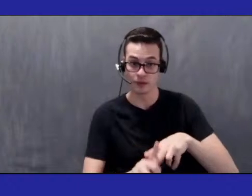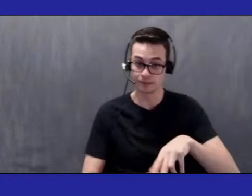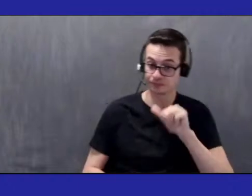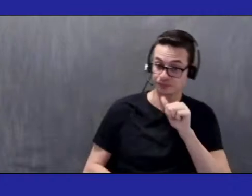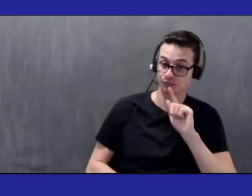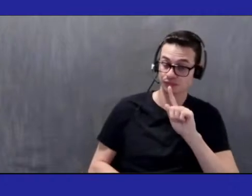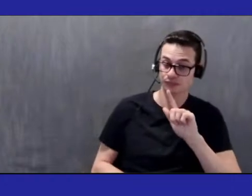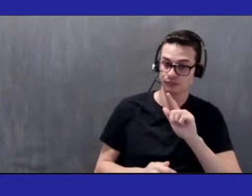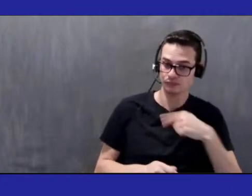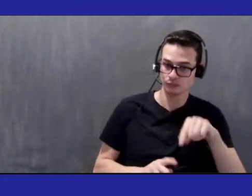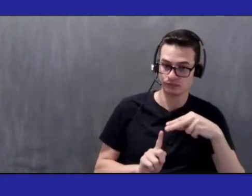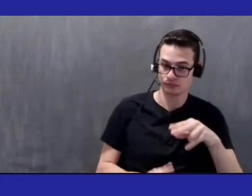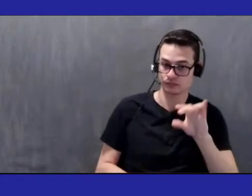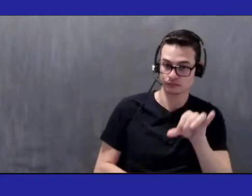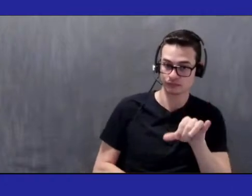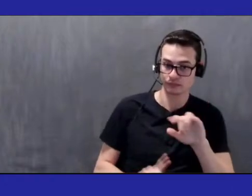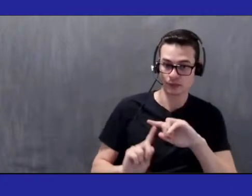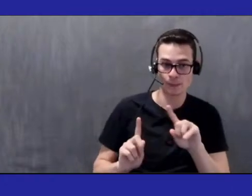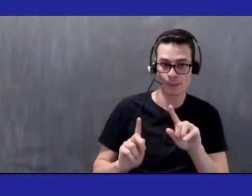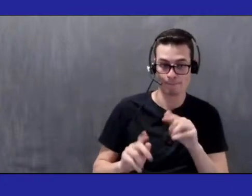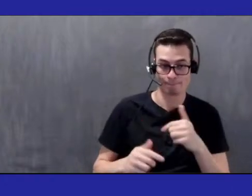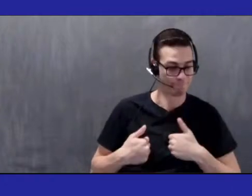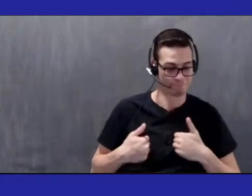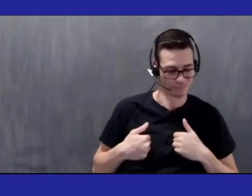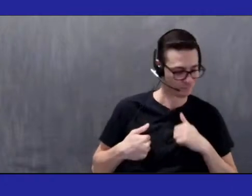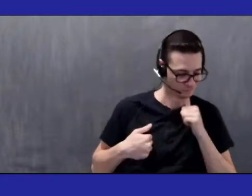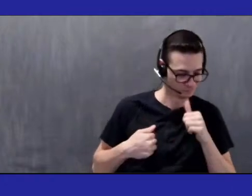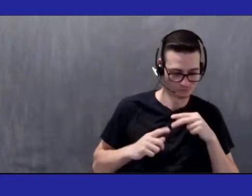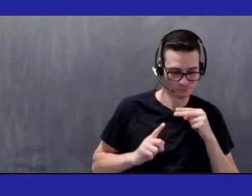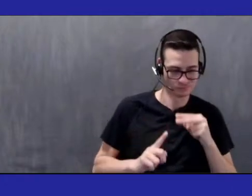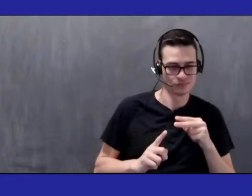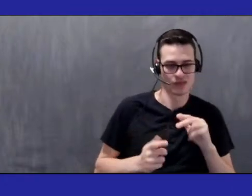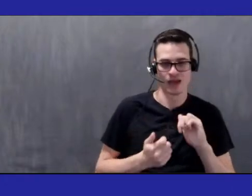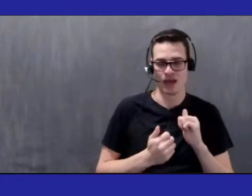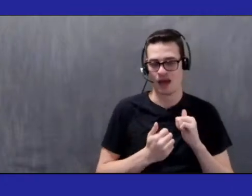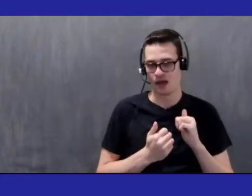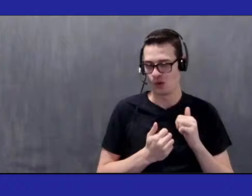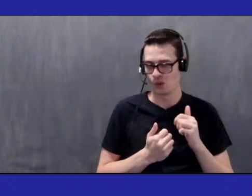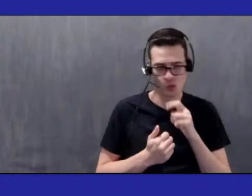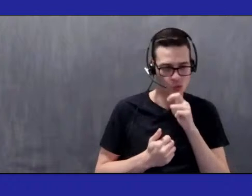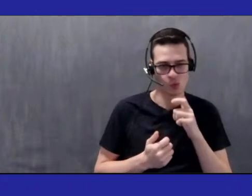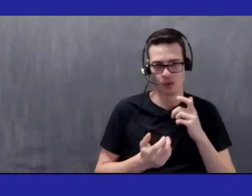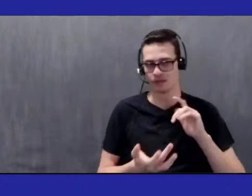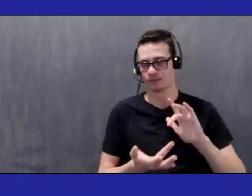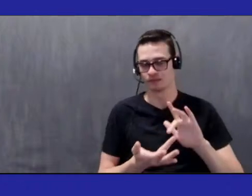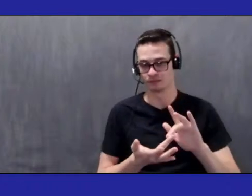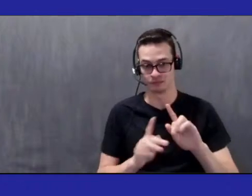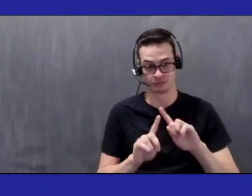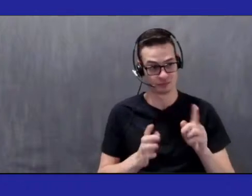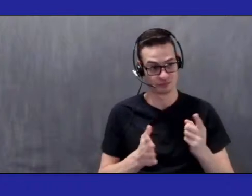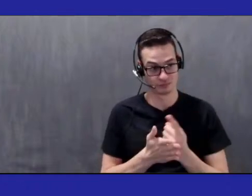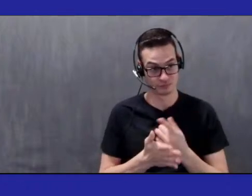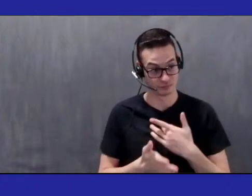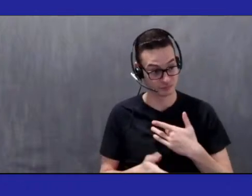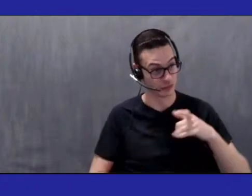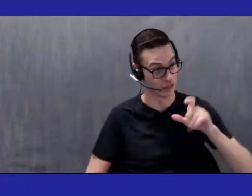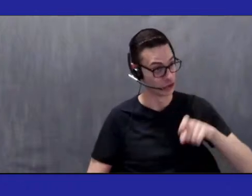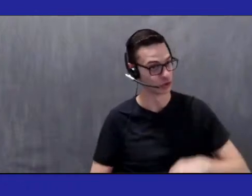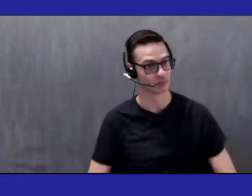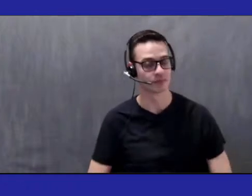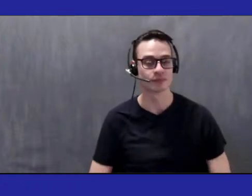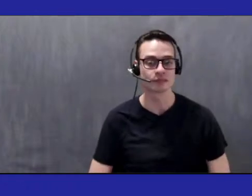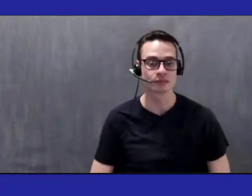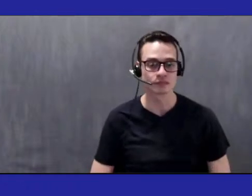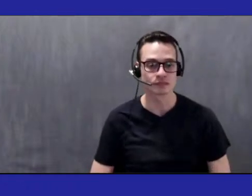that, but maybe I don't keep track of who I talk to on a daily basis, but sometimes I feel like I should. But I wonder if there's a way,